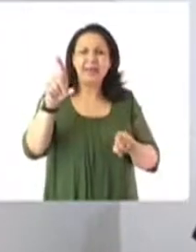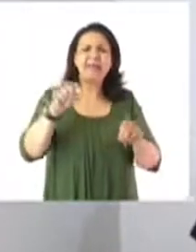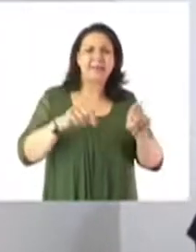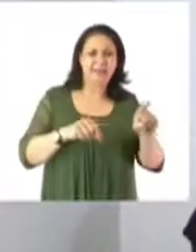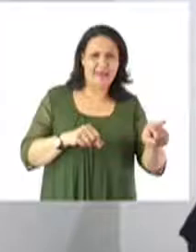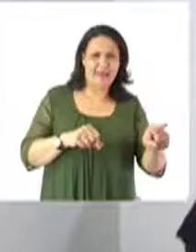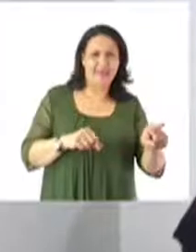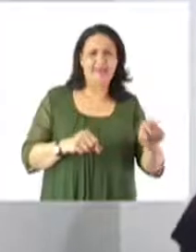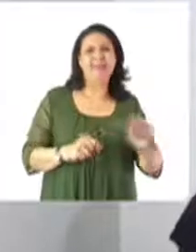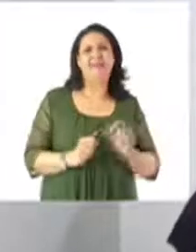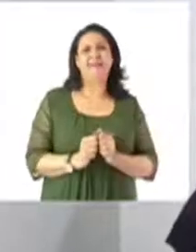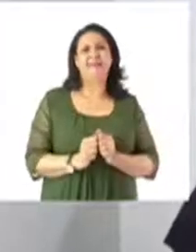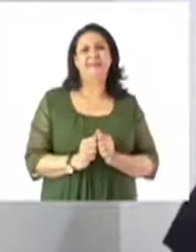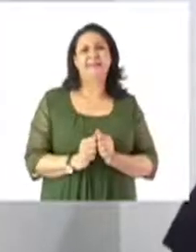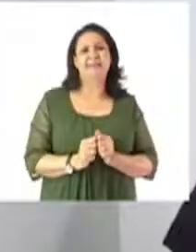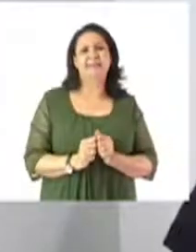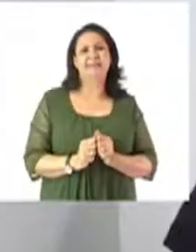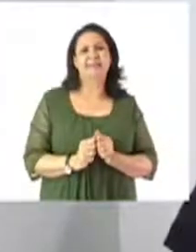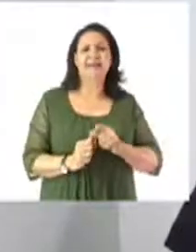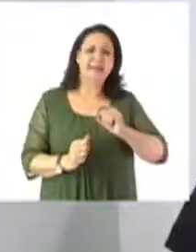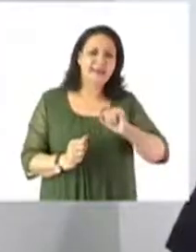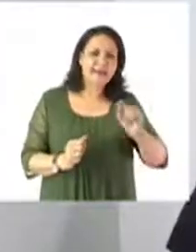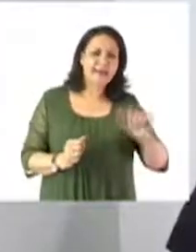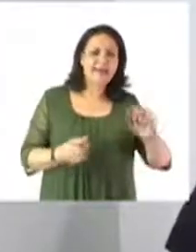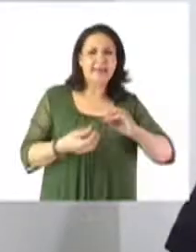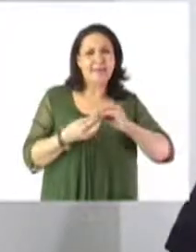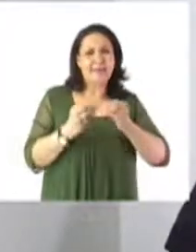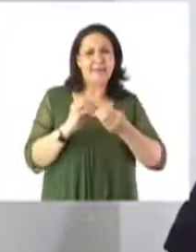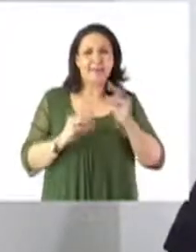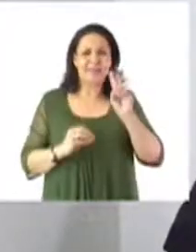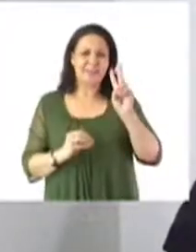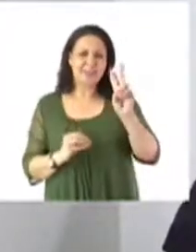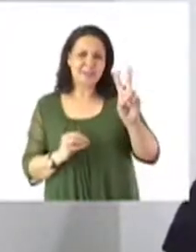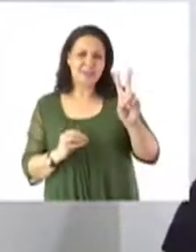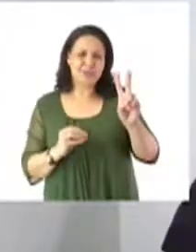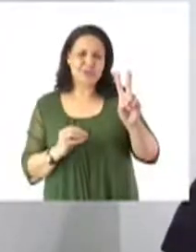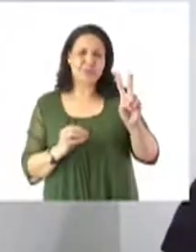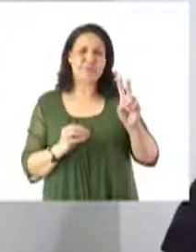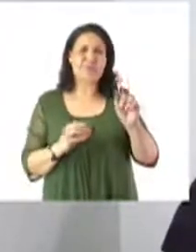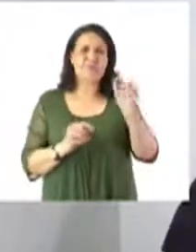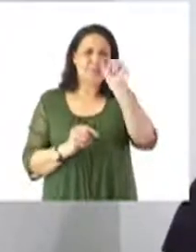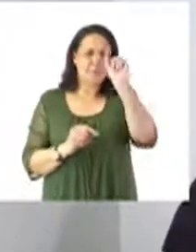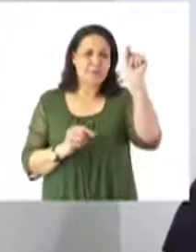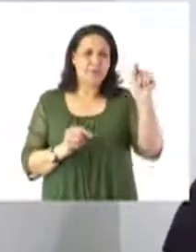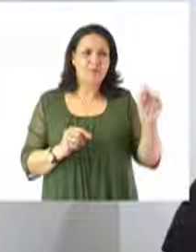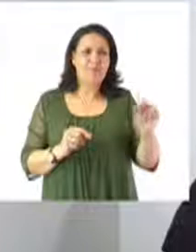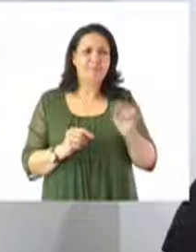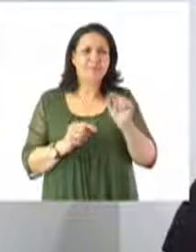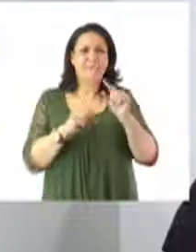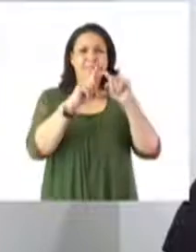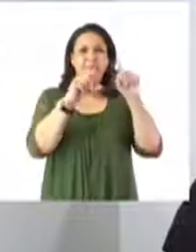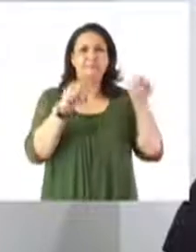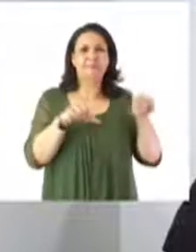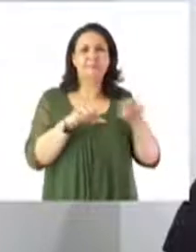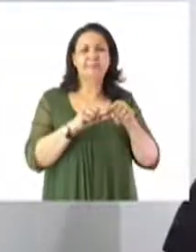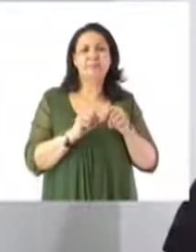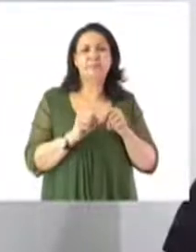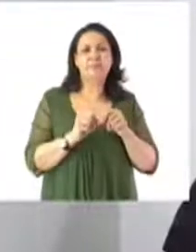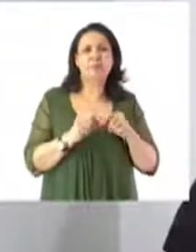I want you to write number 2 in the block. Now can we count the dogs? 1,